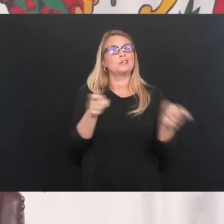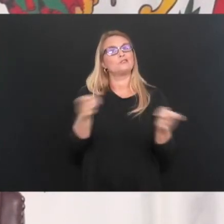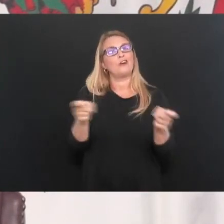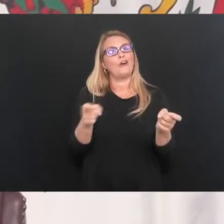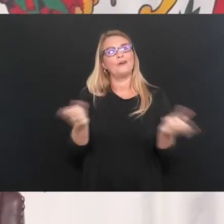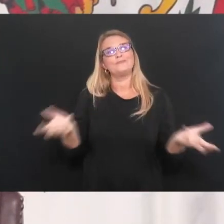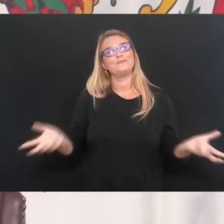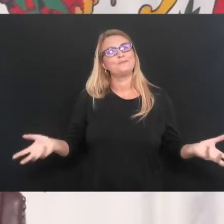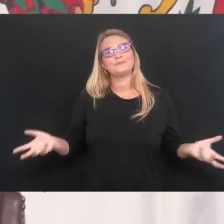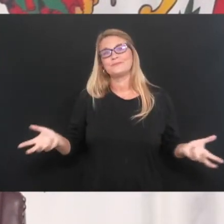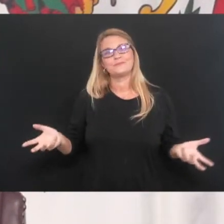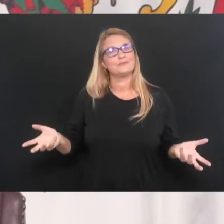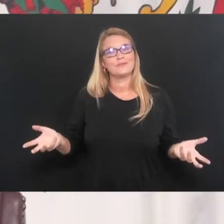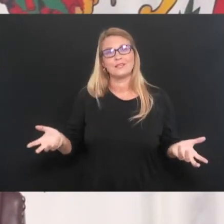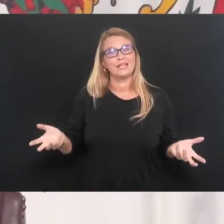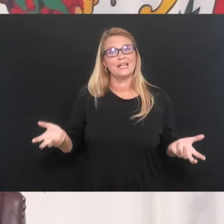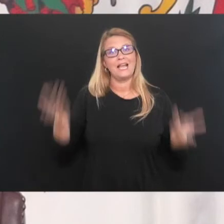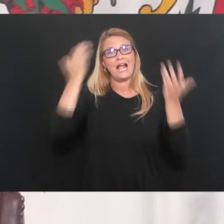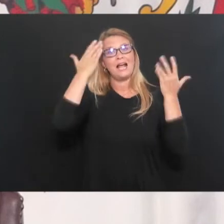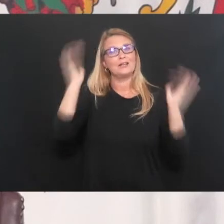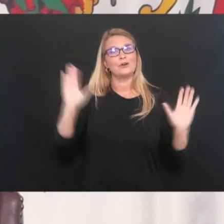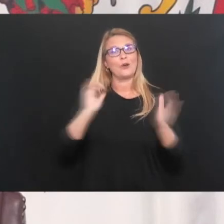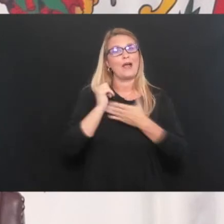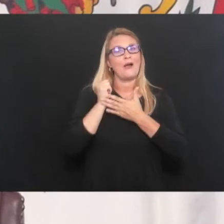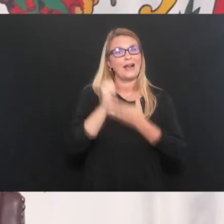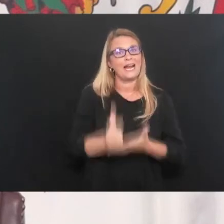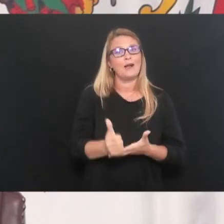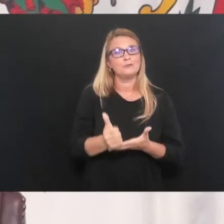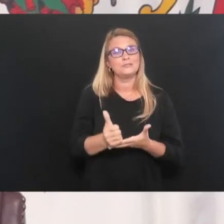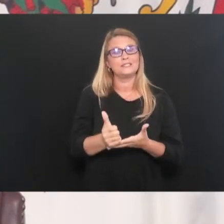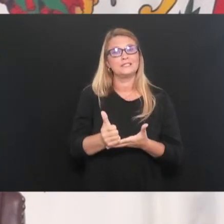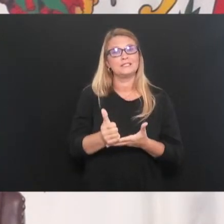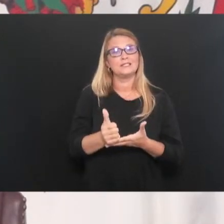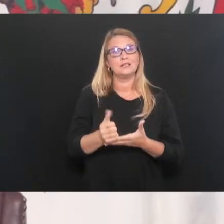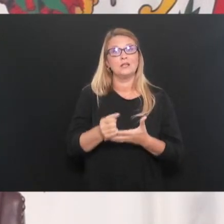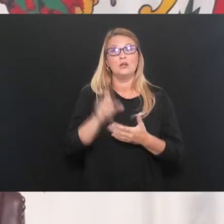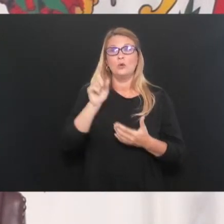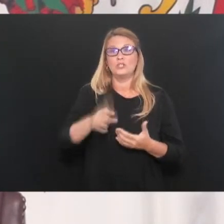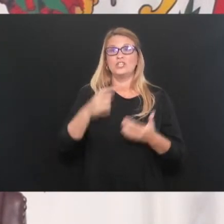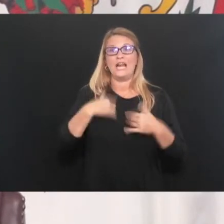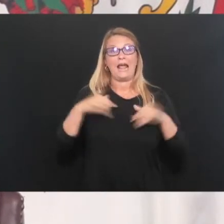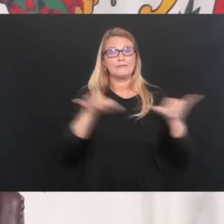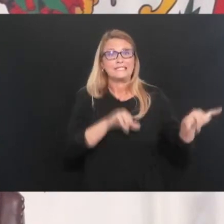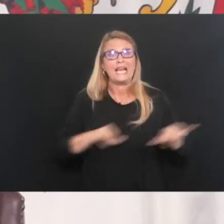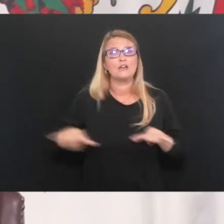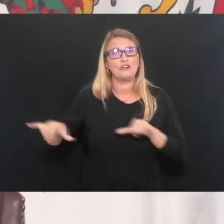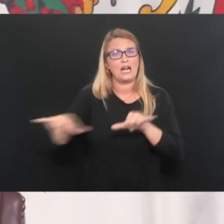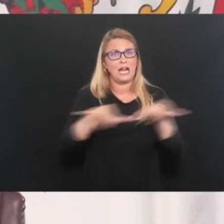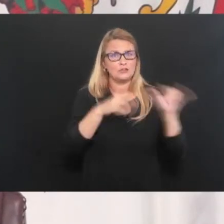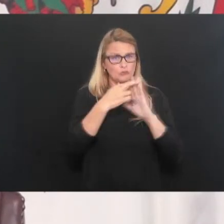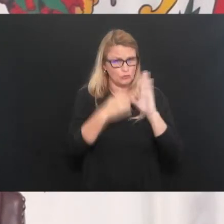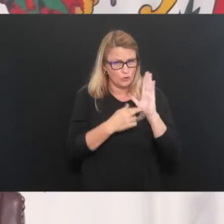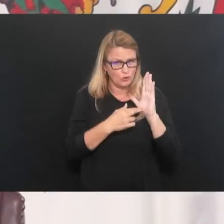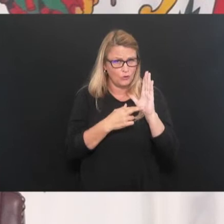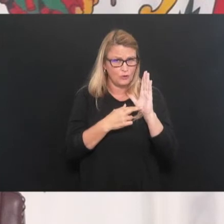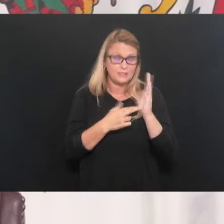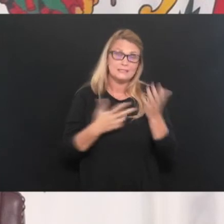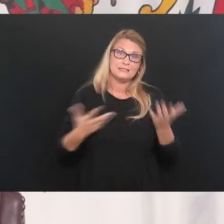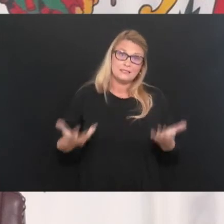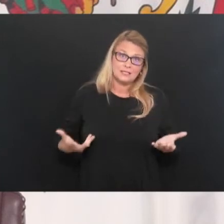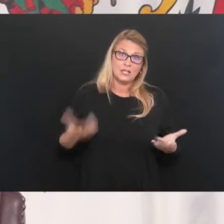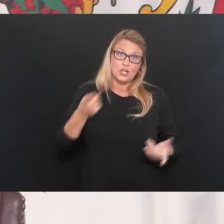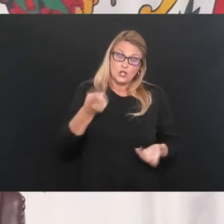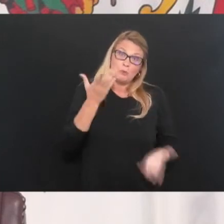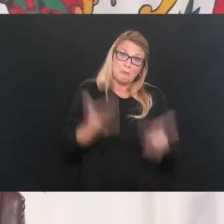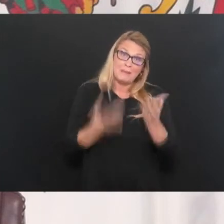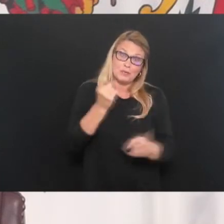don't know how that really helps, and we'd be better off with a standardized rule all across our state. And you may